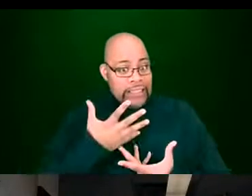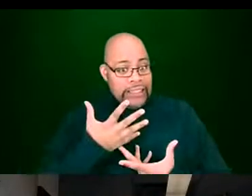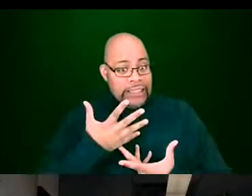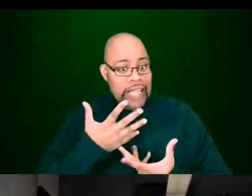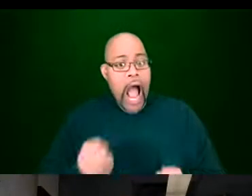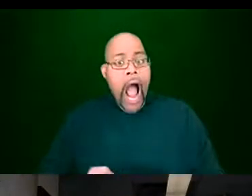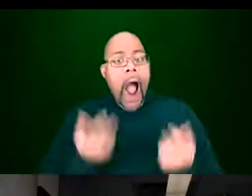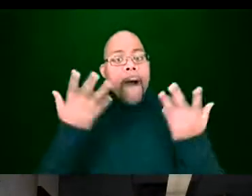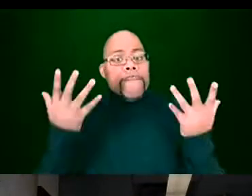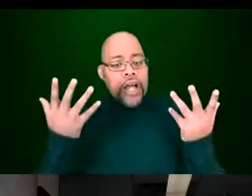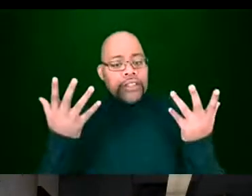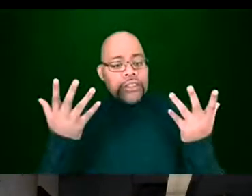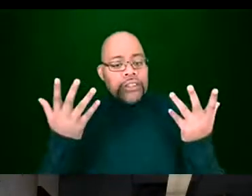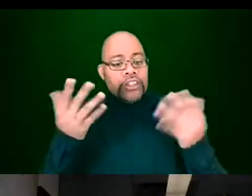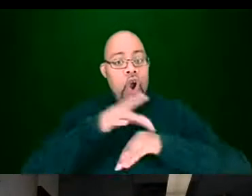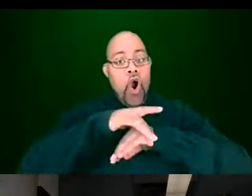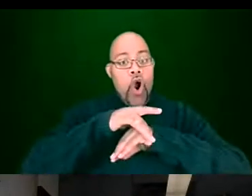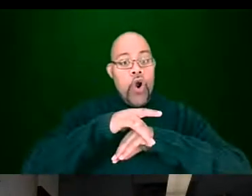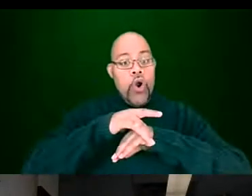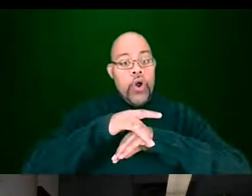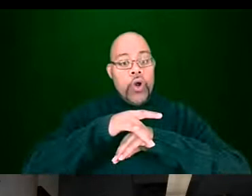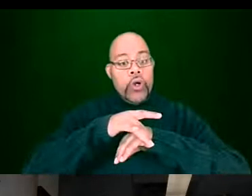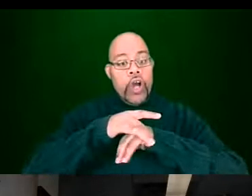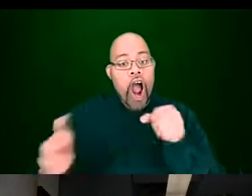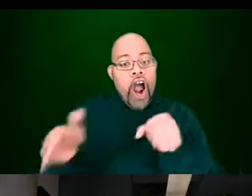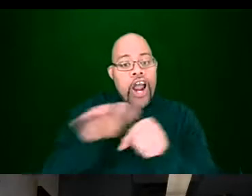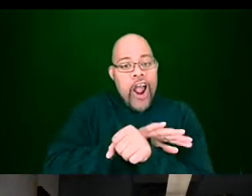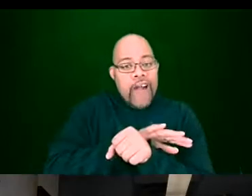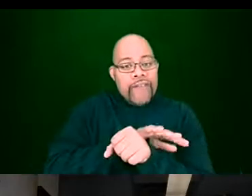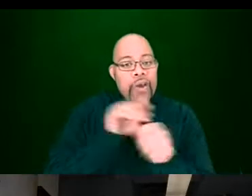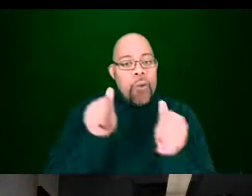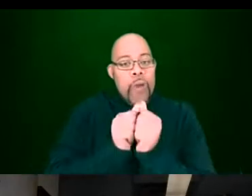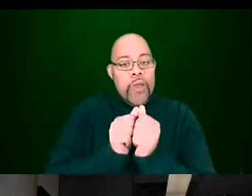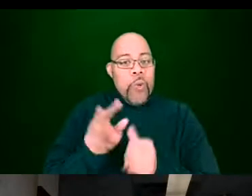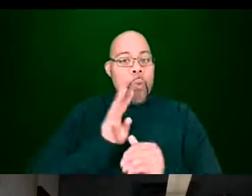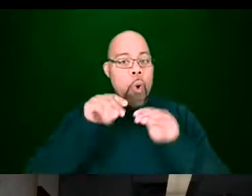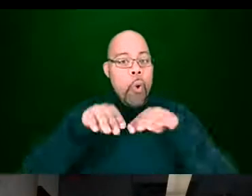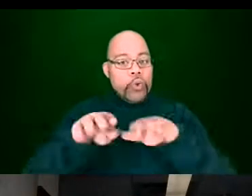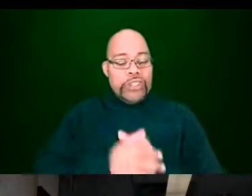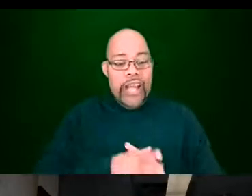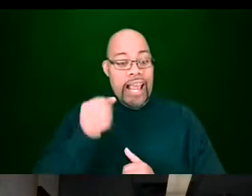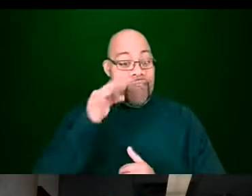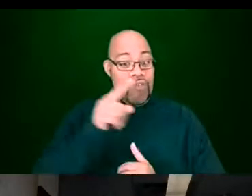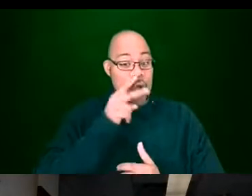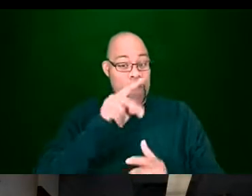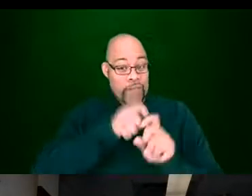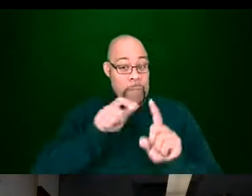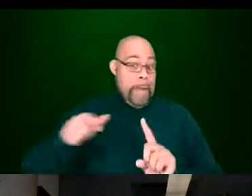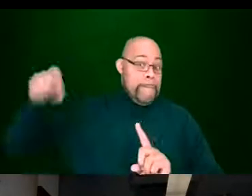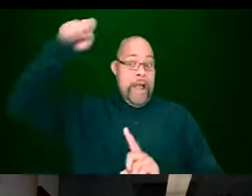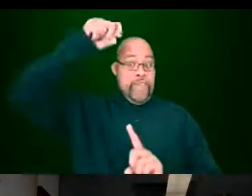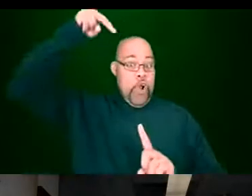how much of planet Earth is covered in ocean. And if you look from